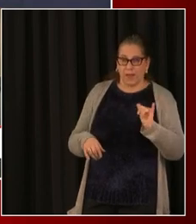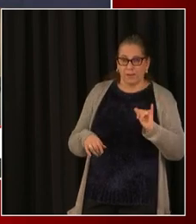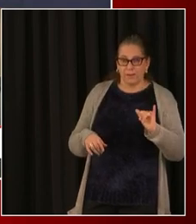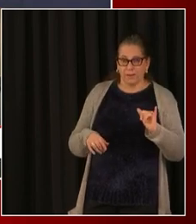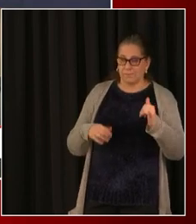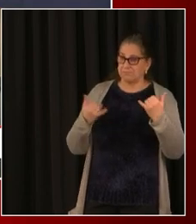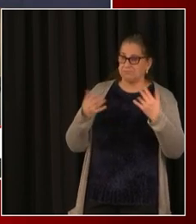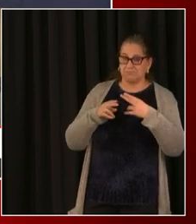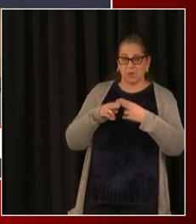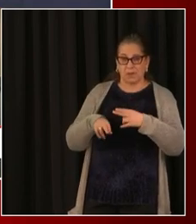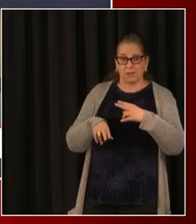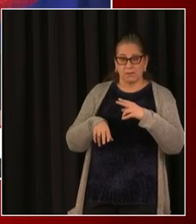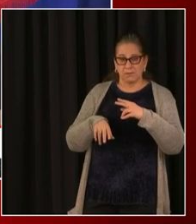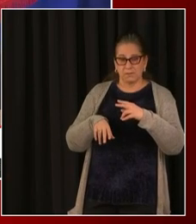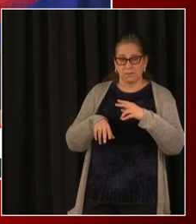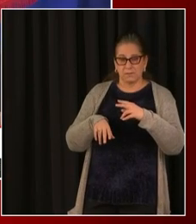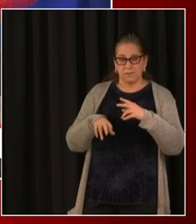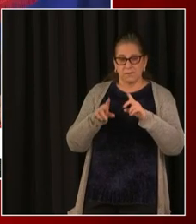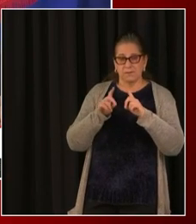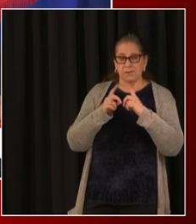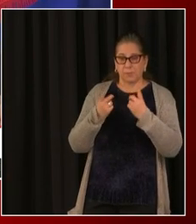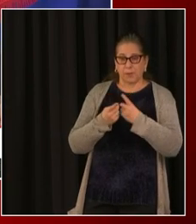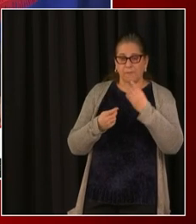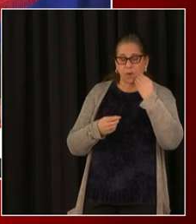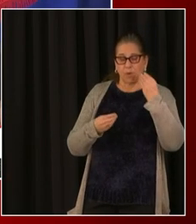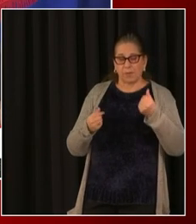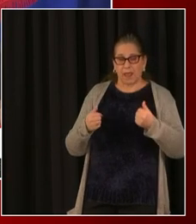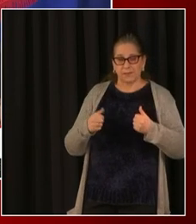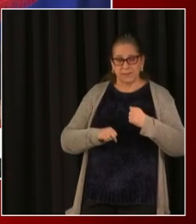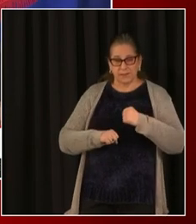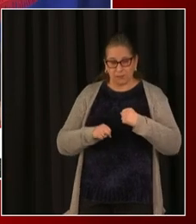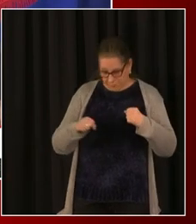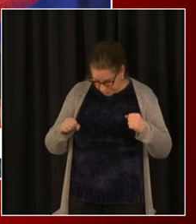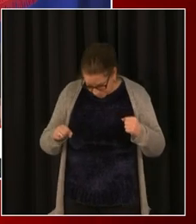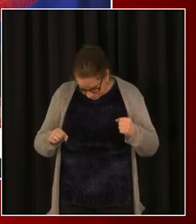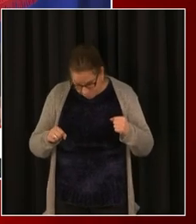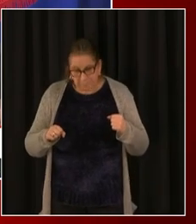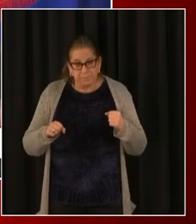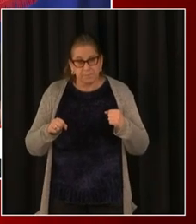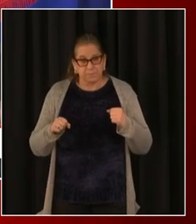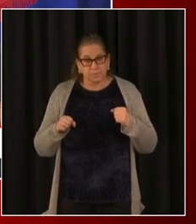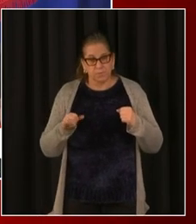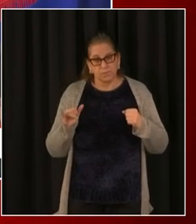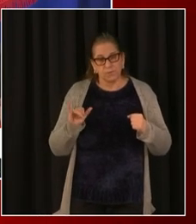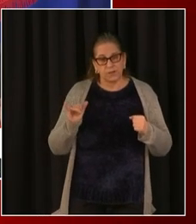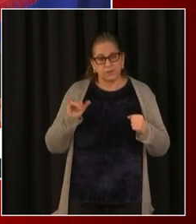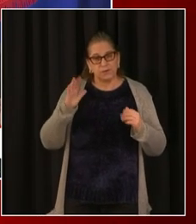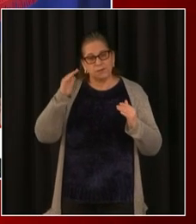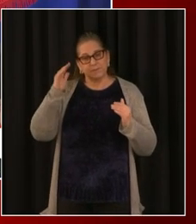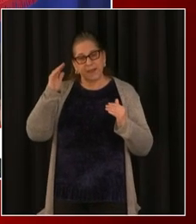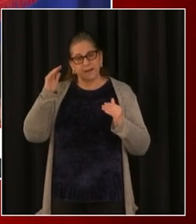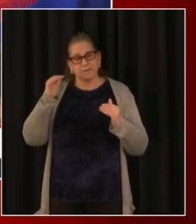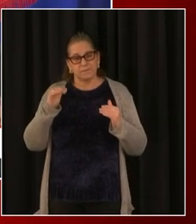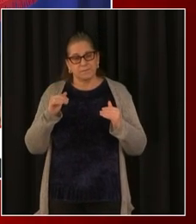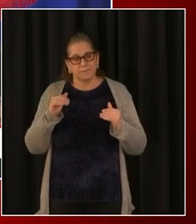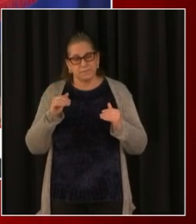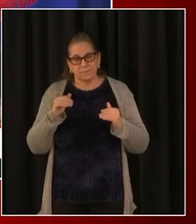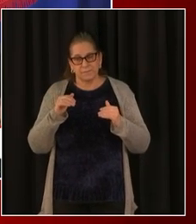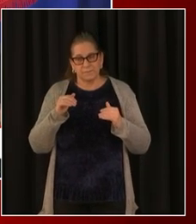apparatus that is led by the Department of Homeland Security is engaged, but we also expect to have daily briefings with